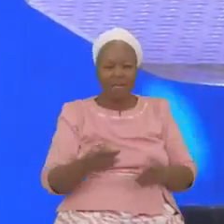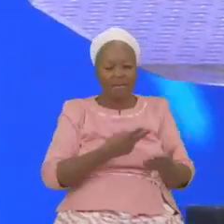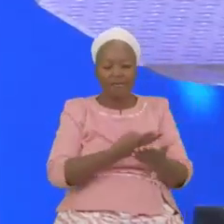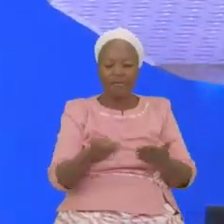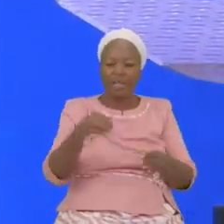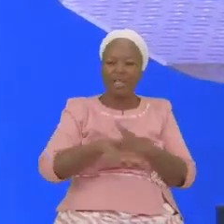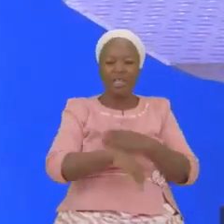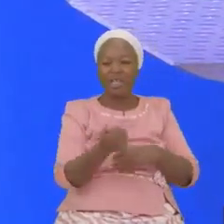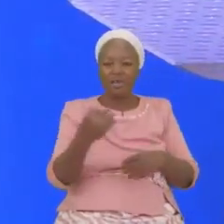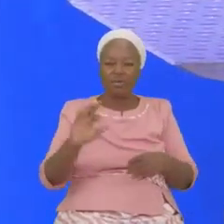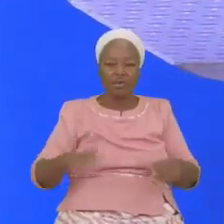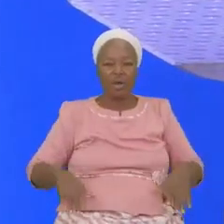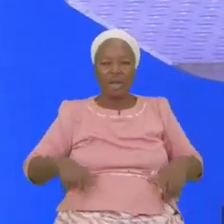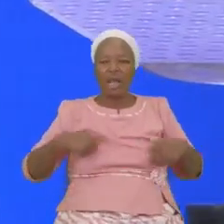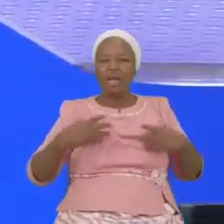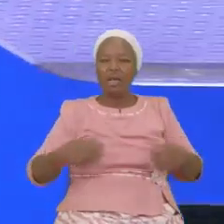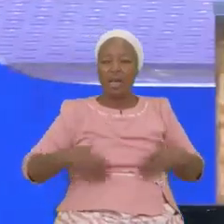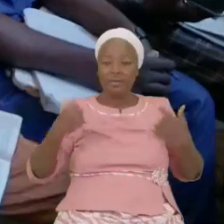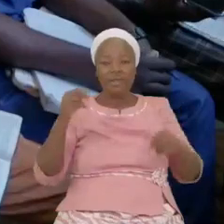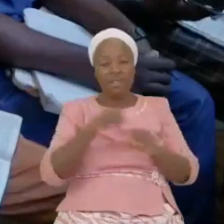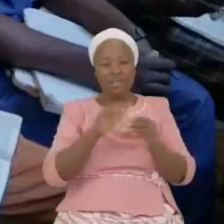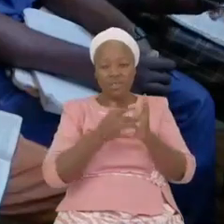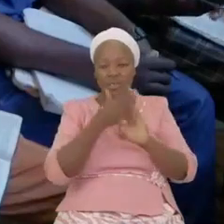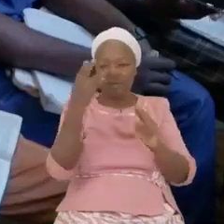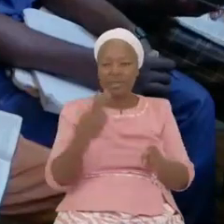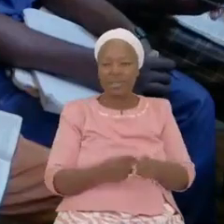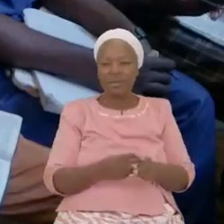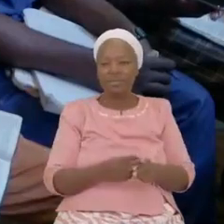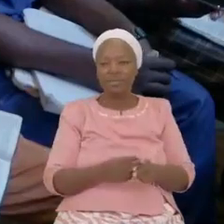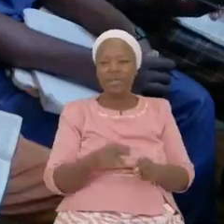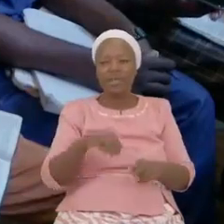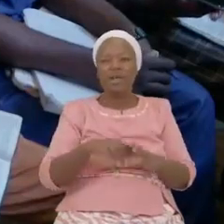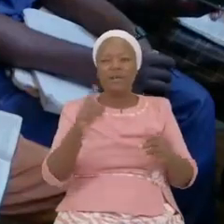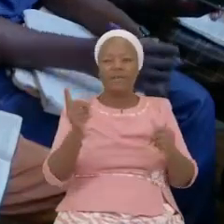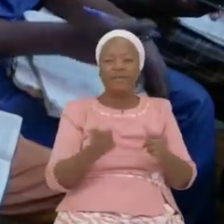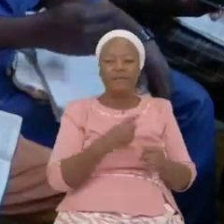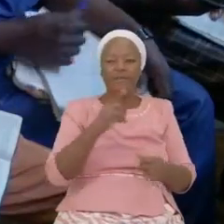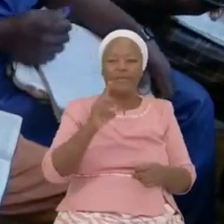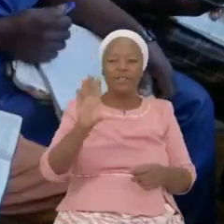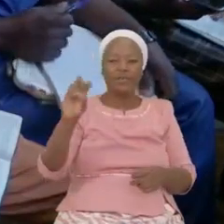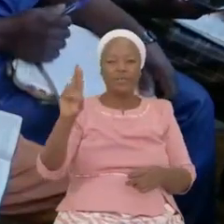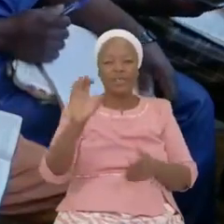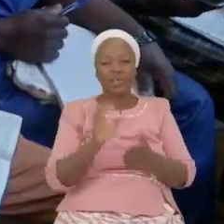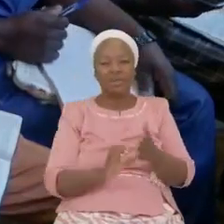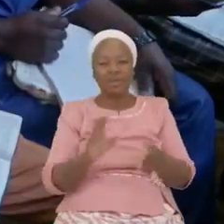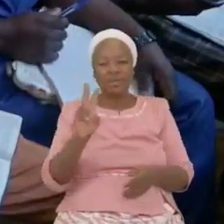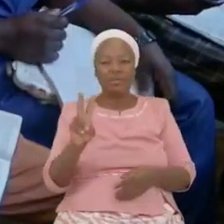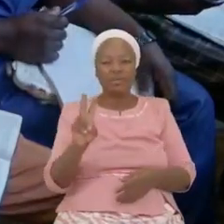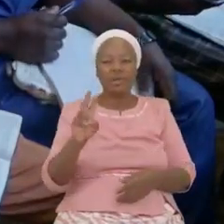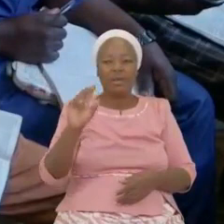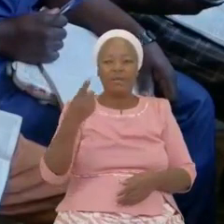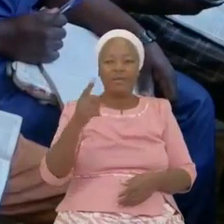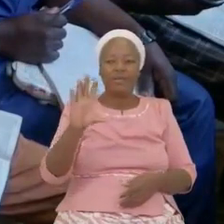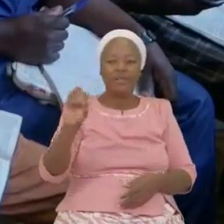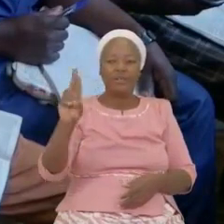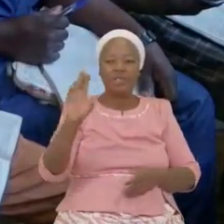in any of our lives in Jesus' name. In 1 Corinthians chapter 2, we're looking at